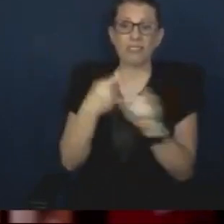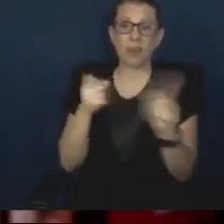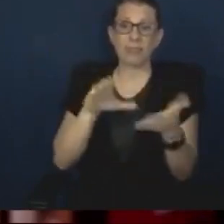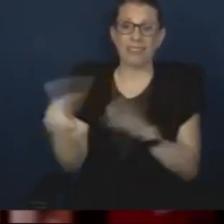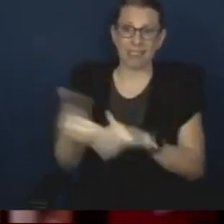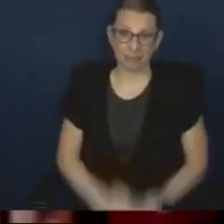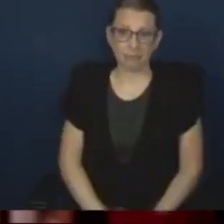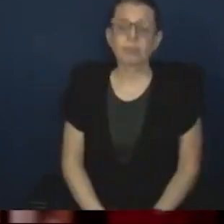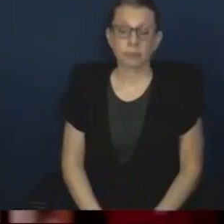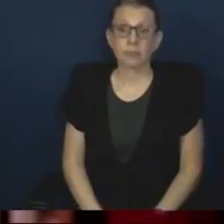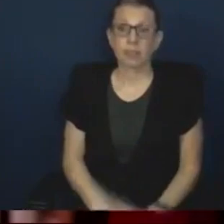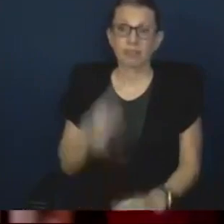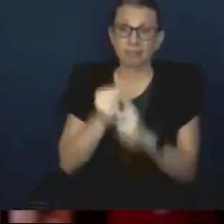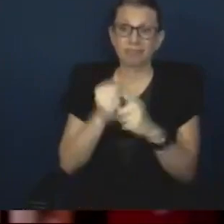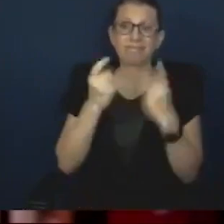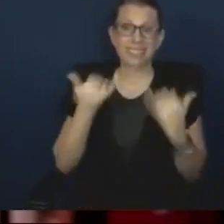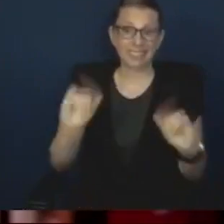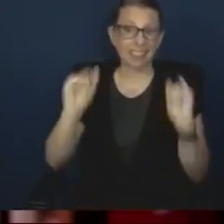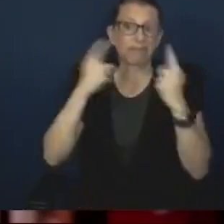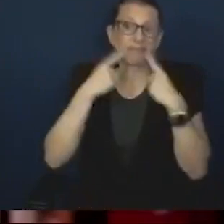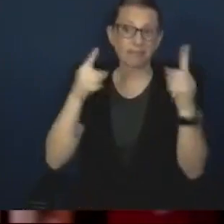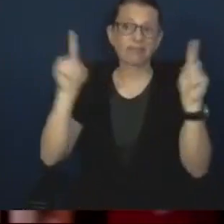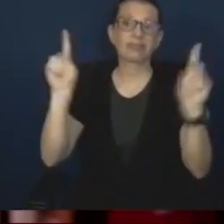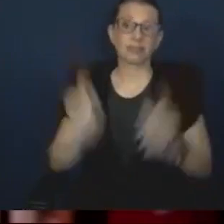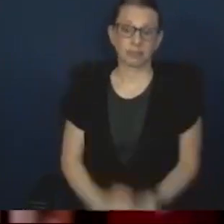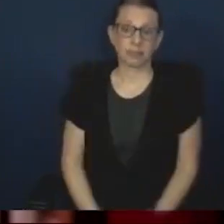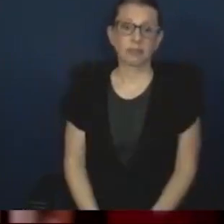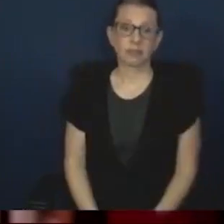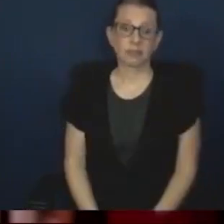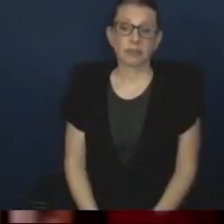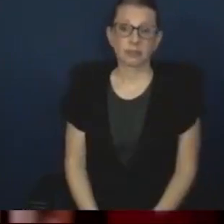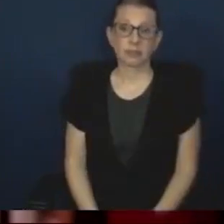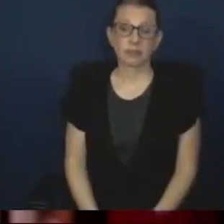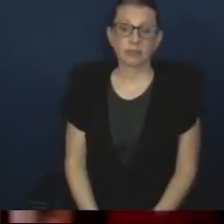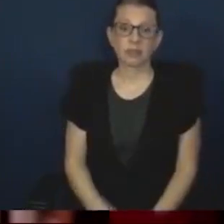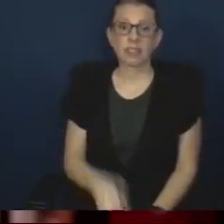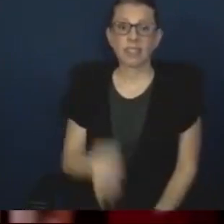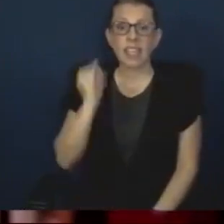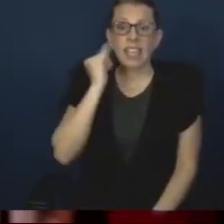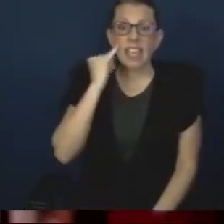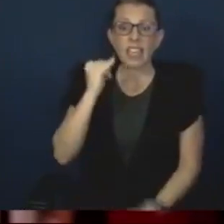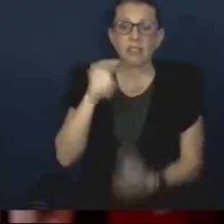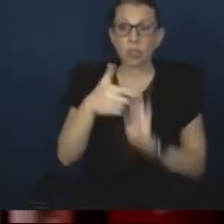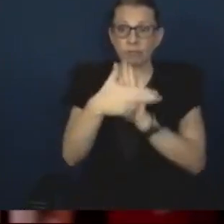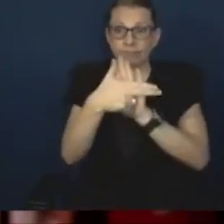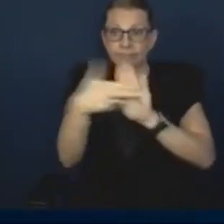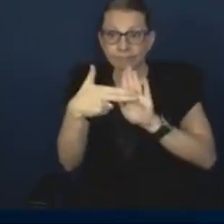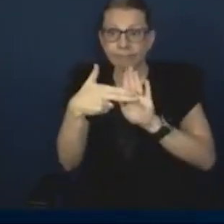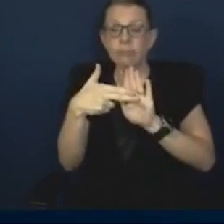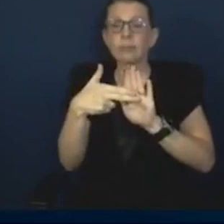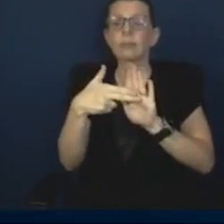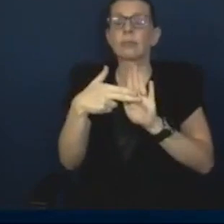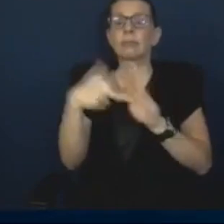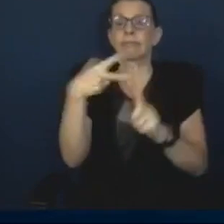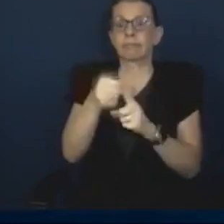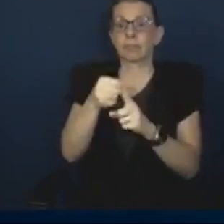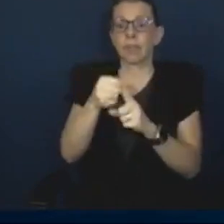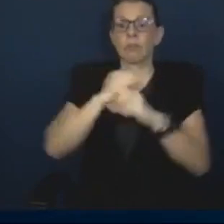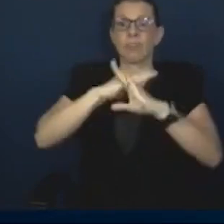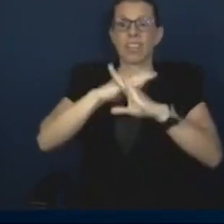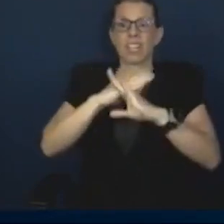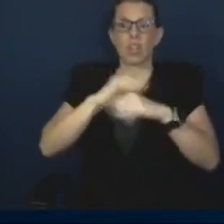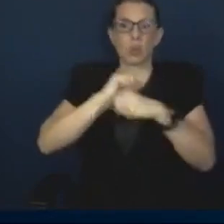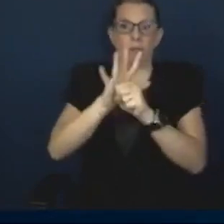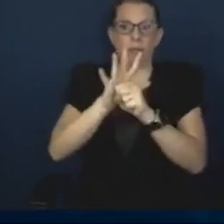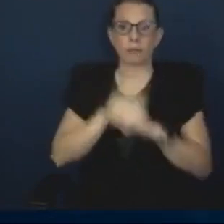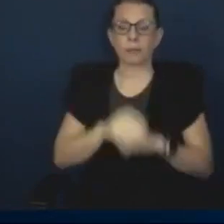vaccines still work very, very well when you define it as preventing serious COVID. Let's talk about boosters. I know you wanted to mention that, and